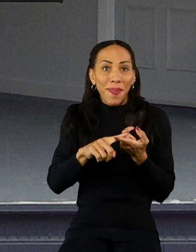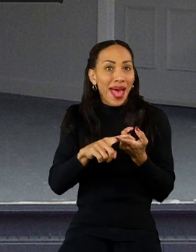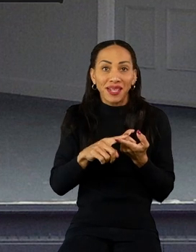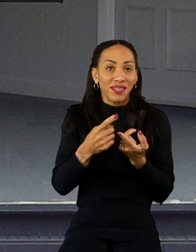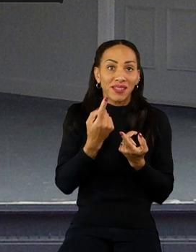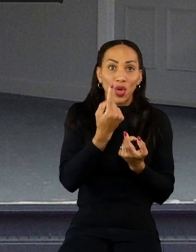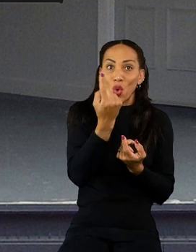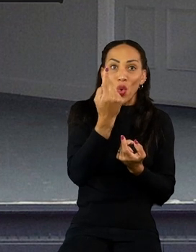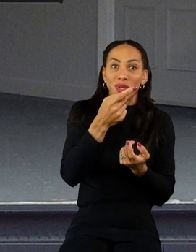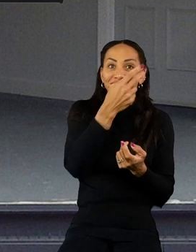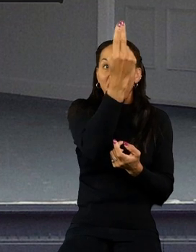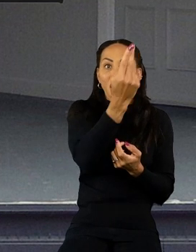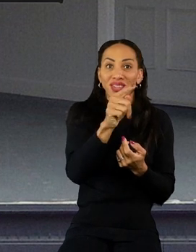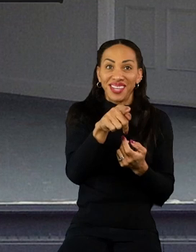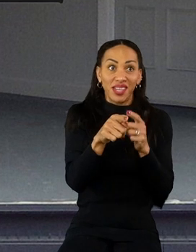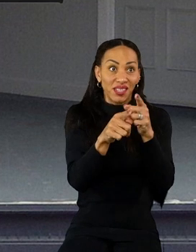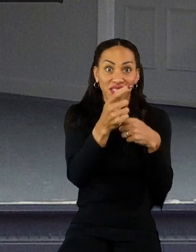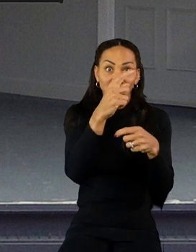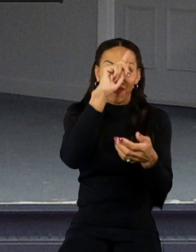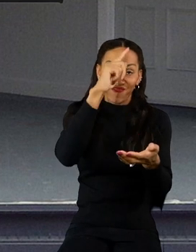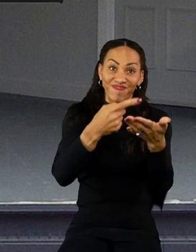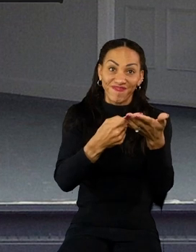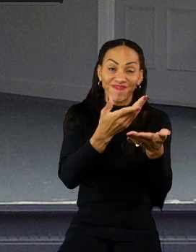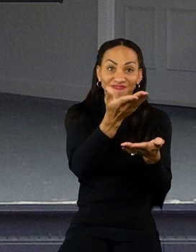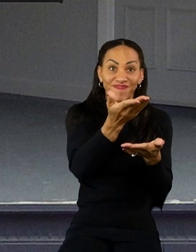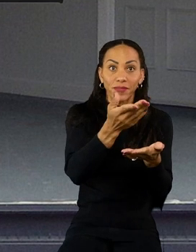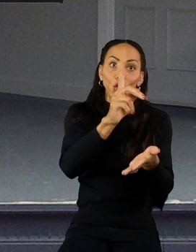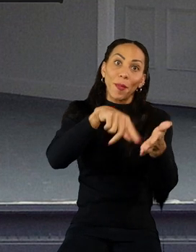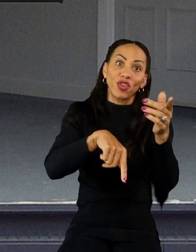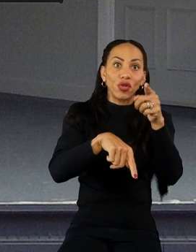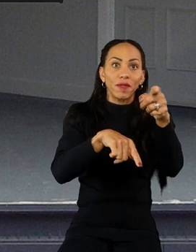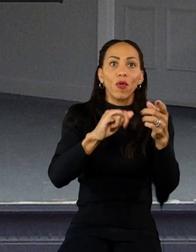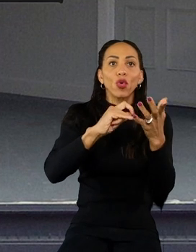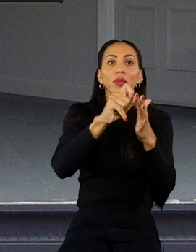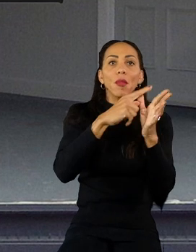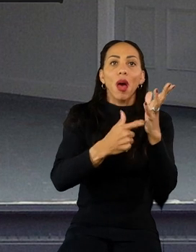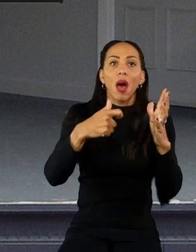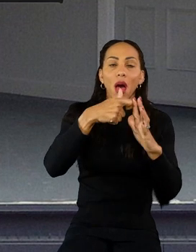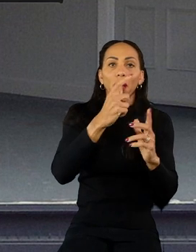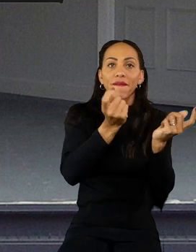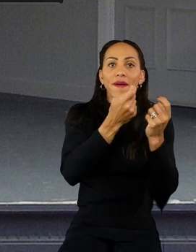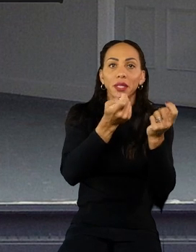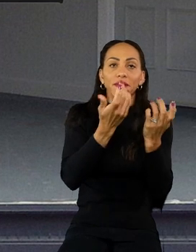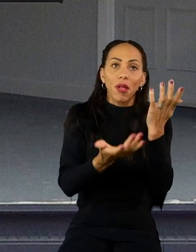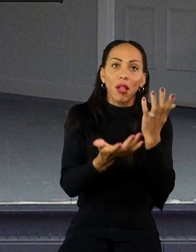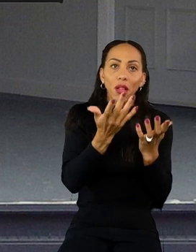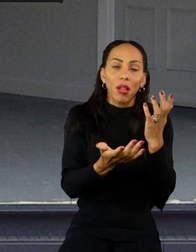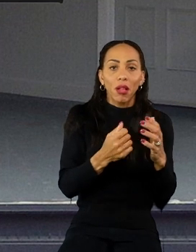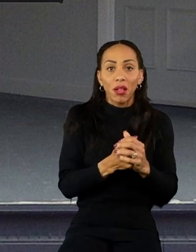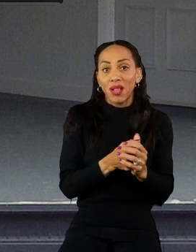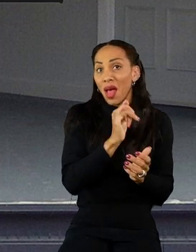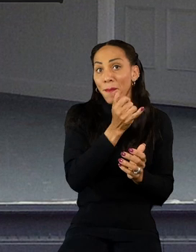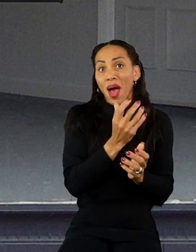But I think it would be really useful, depending on who the artist is that we commission, for the Spark